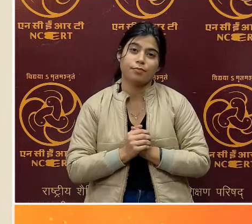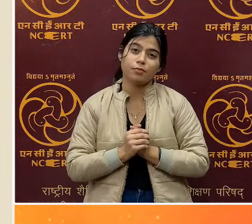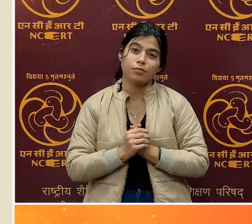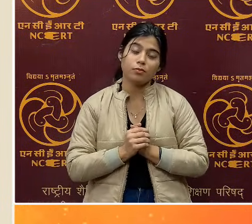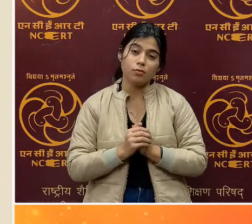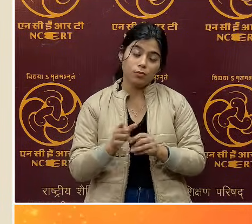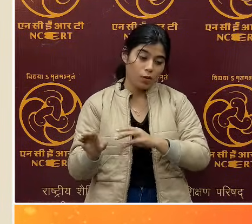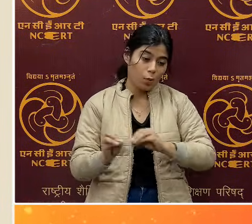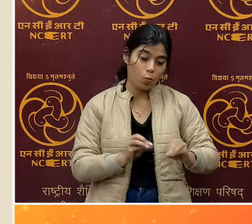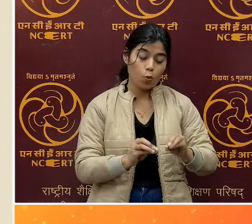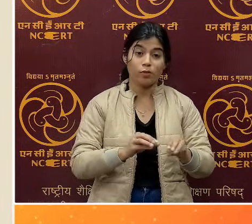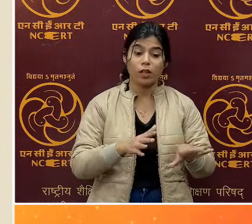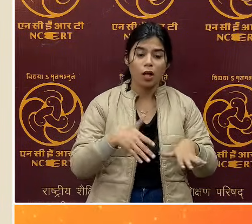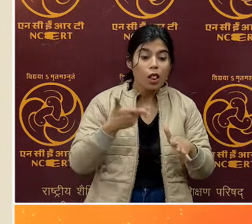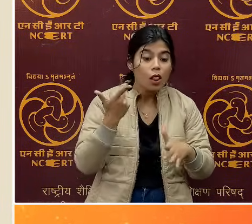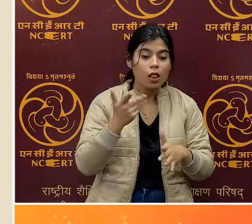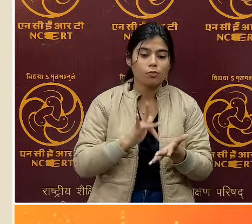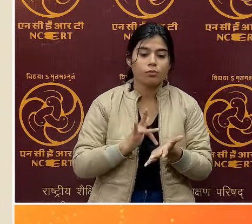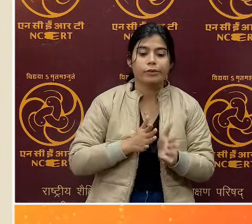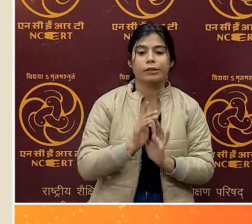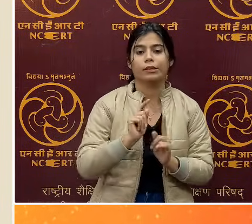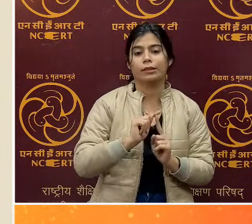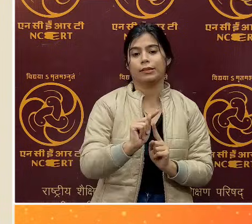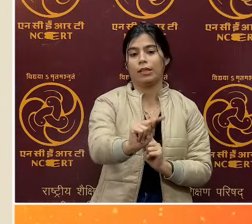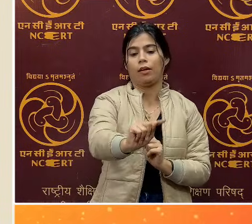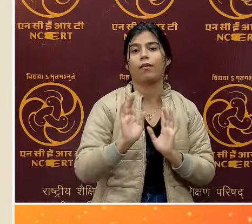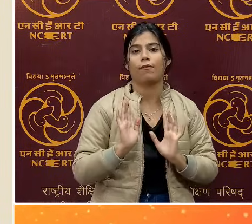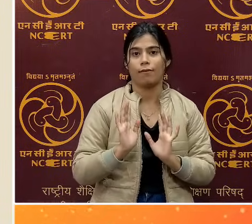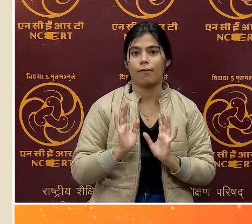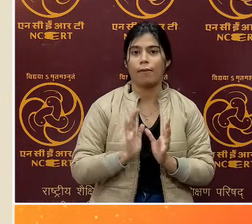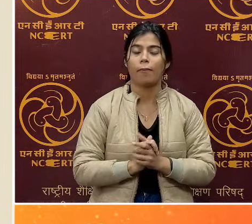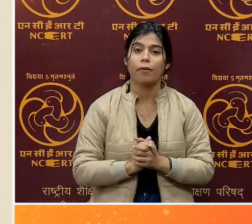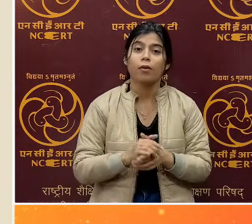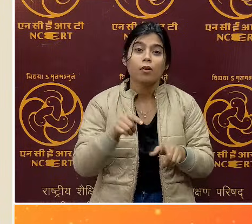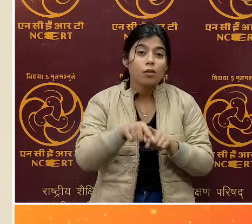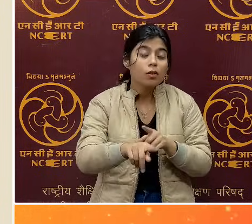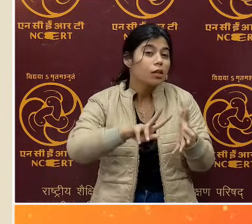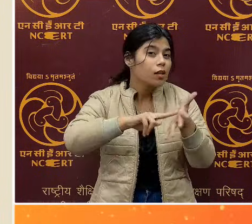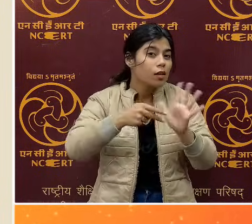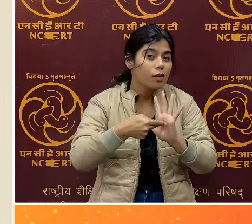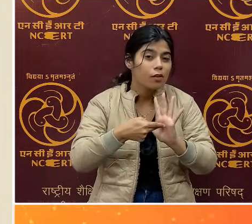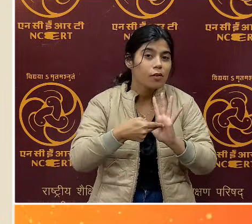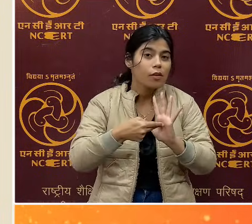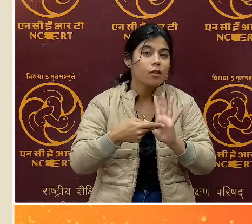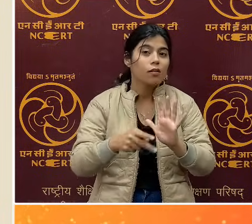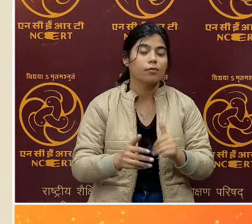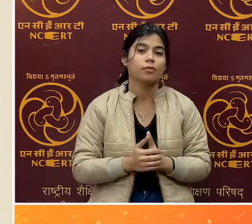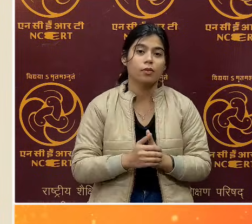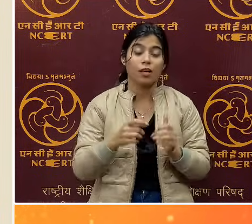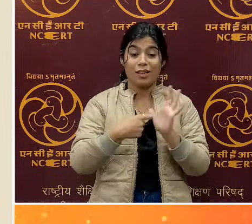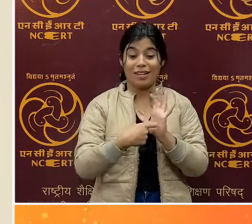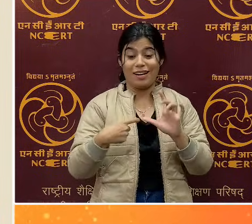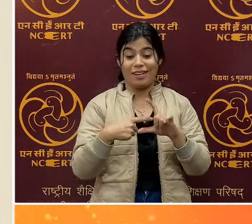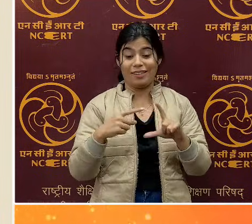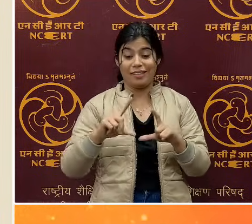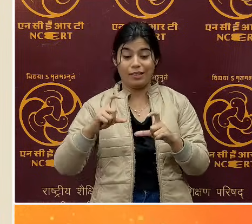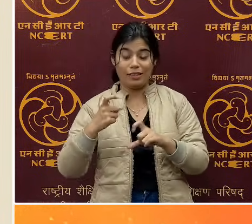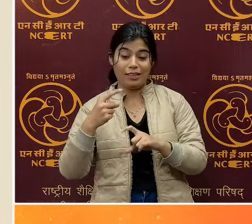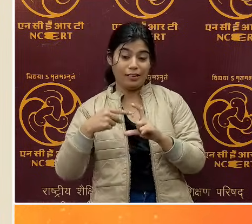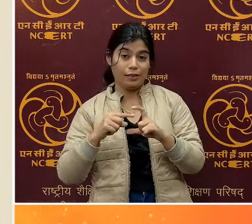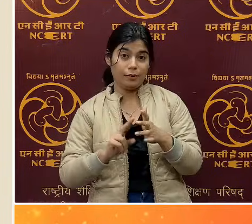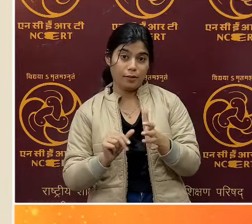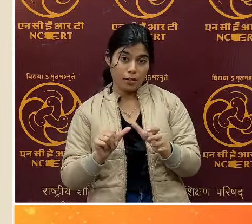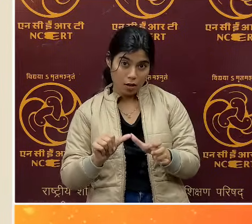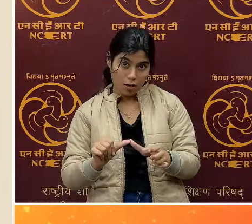is moving straight. Straight. Yes. Right. And this property is called as what? Rectilinear propagation of